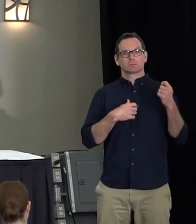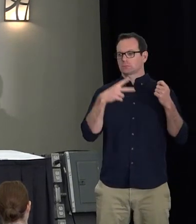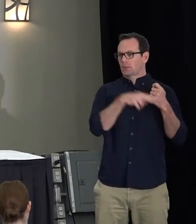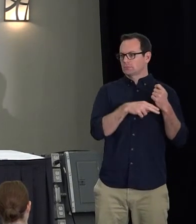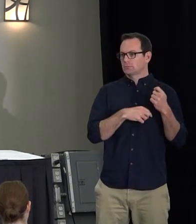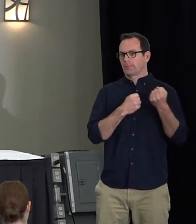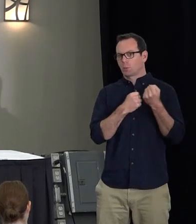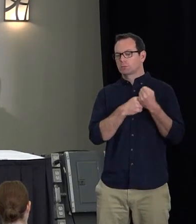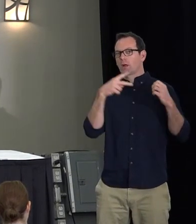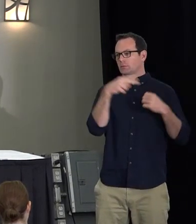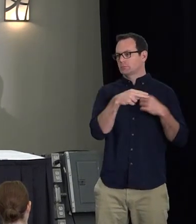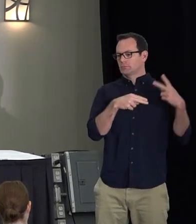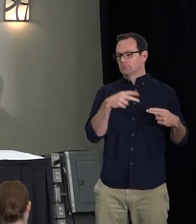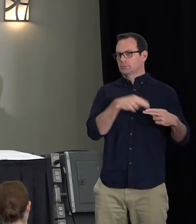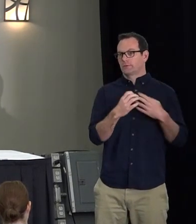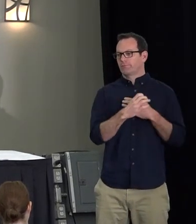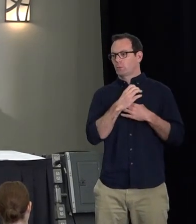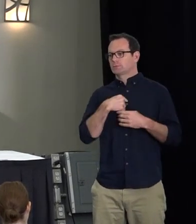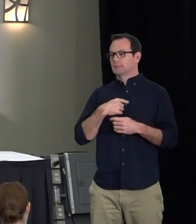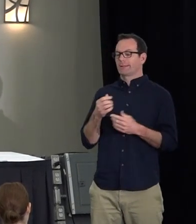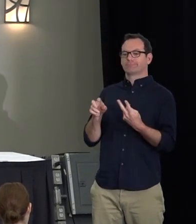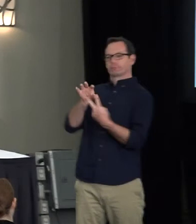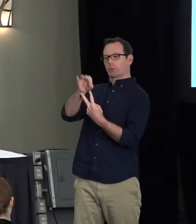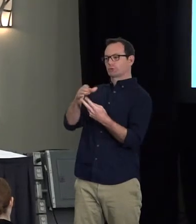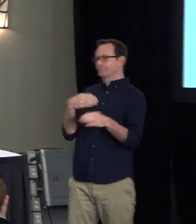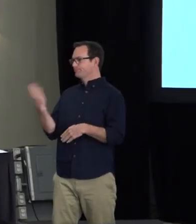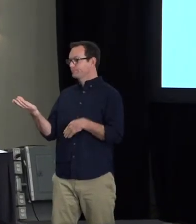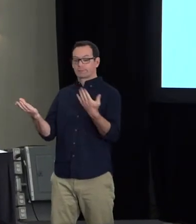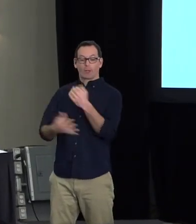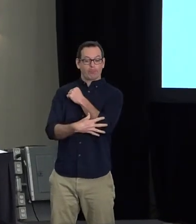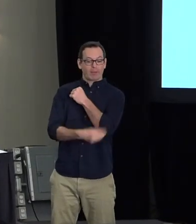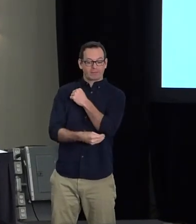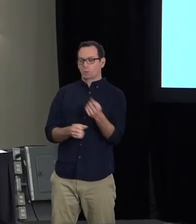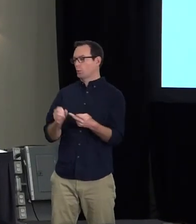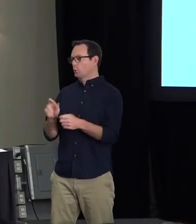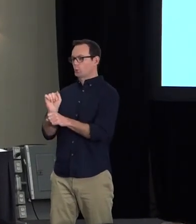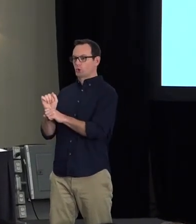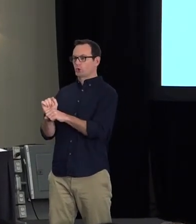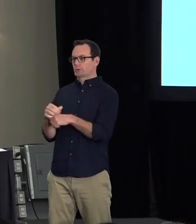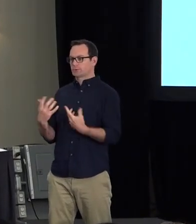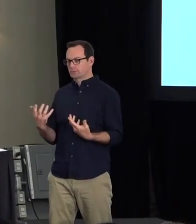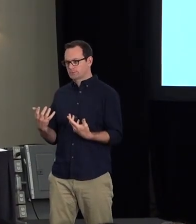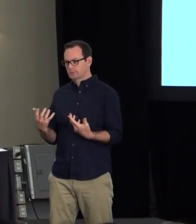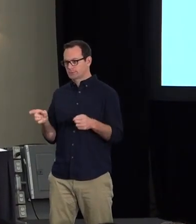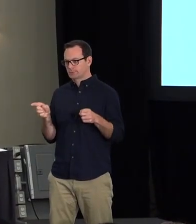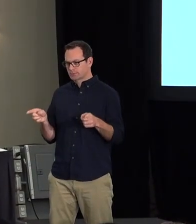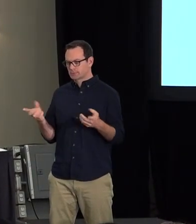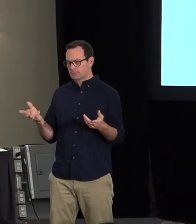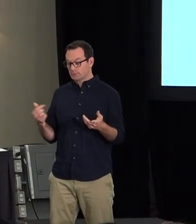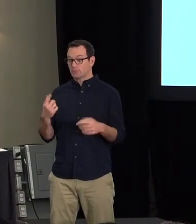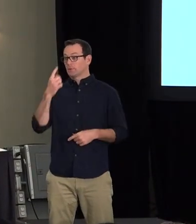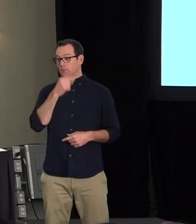poverty or to work. So for me, my story, I mean, it's taken me